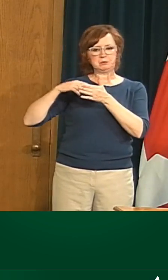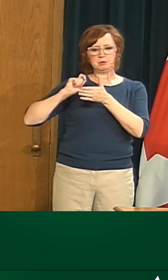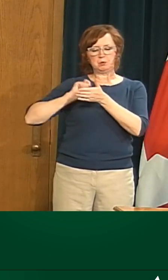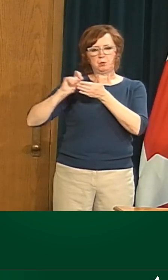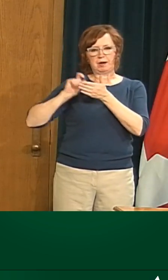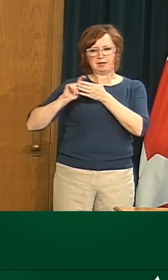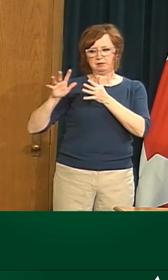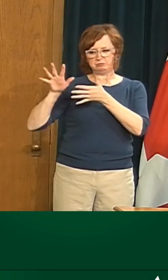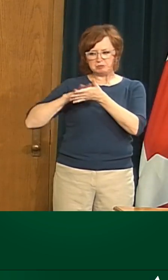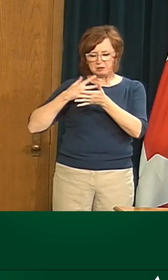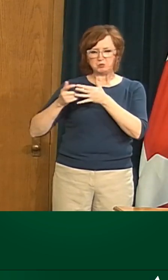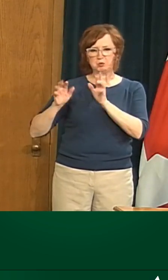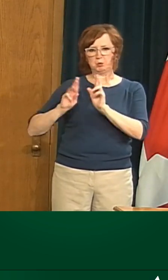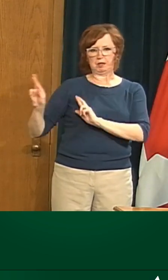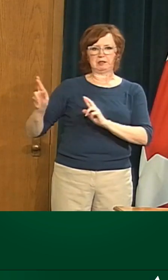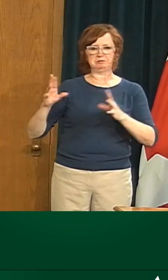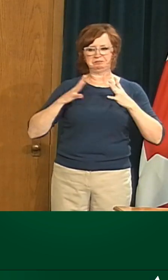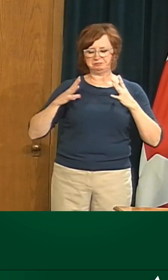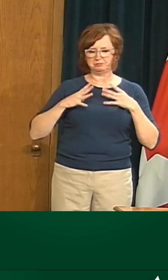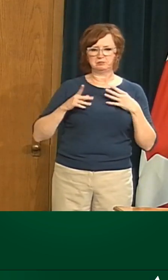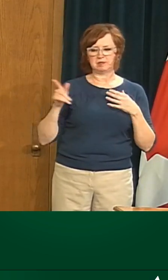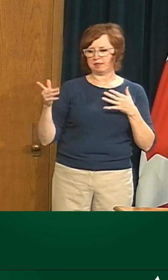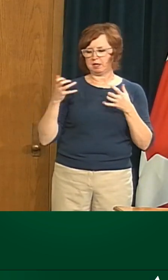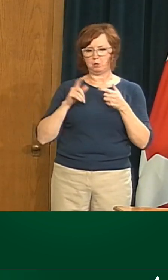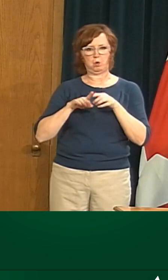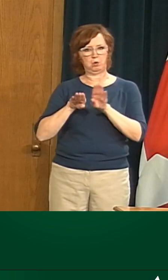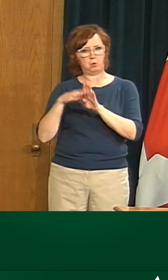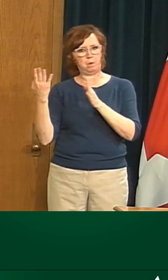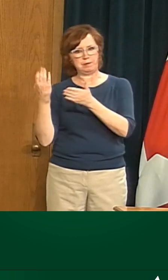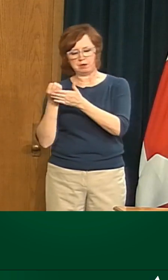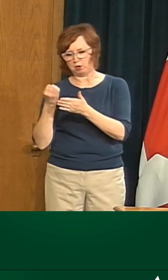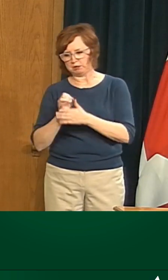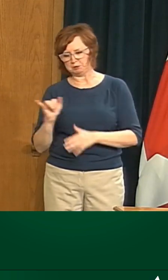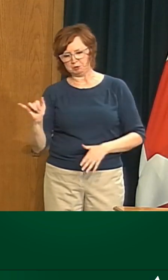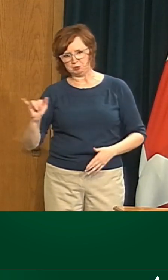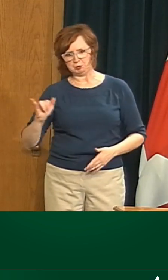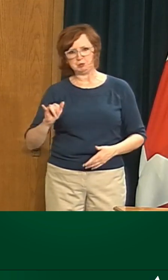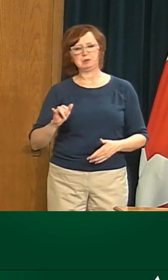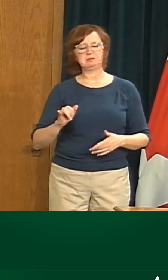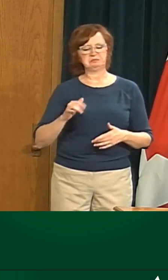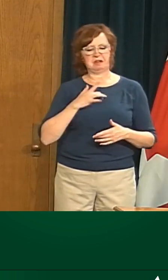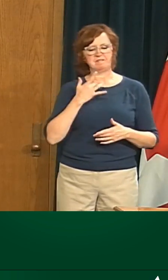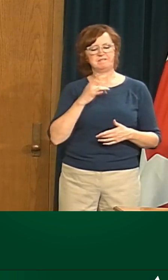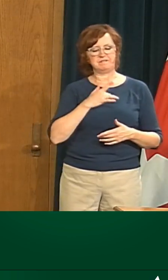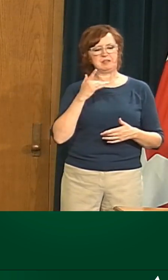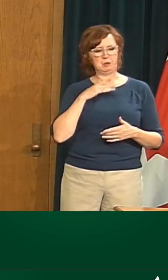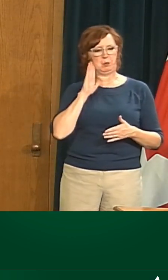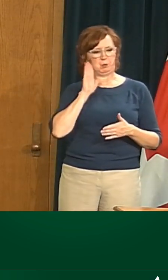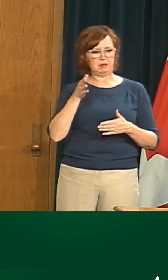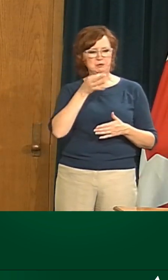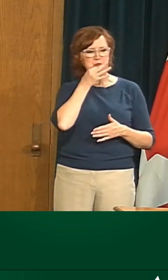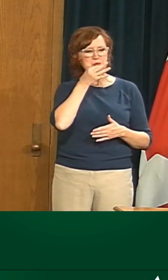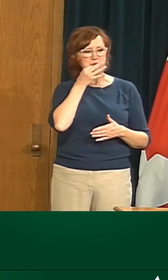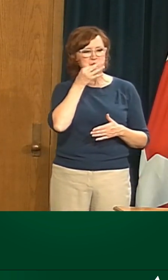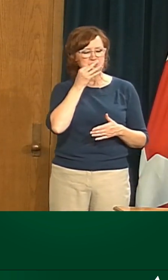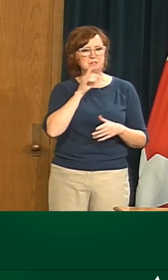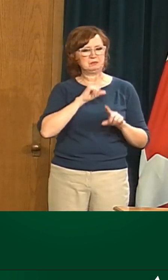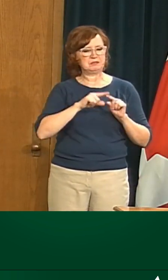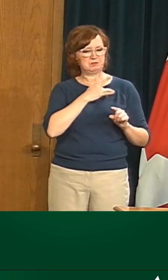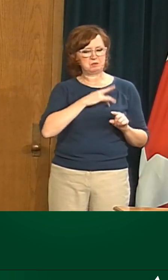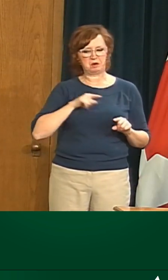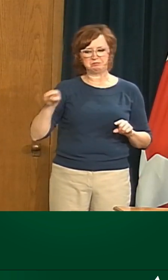reopen sectors of their communities and economies that have been closed down. And I would expect in the next number of days you'll likely see